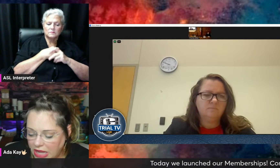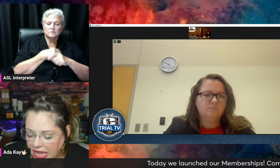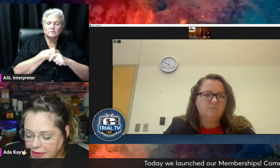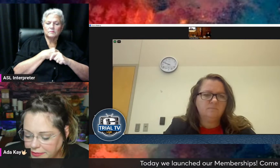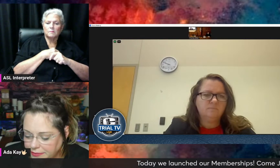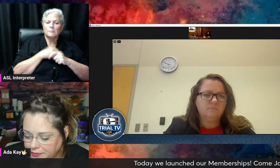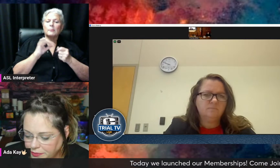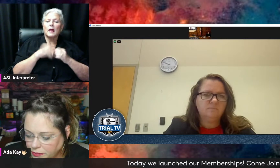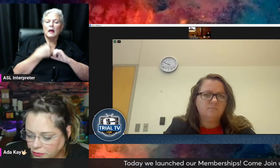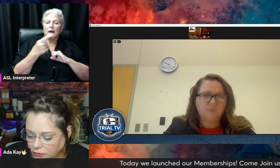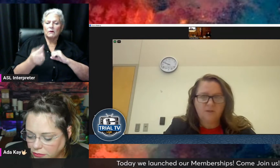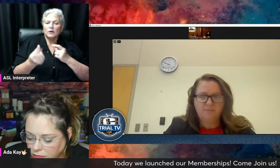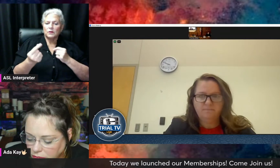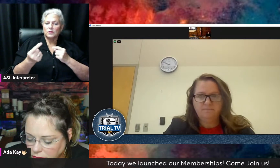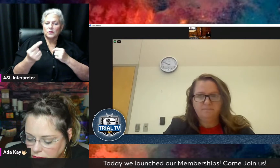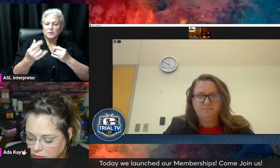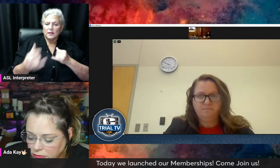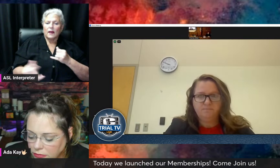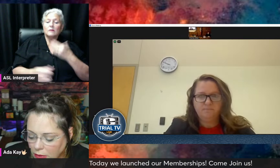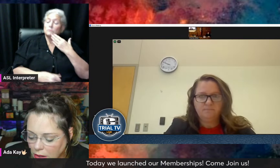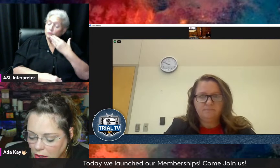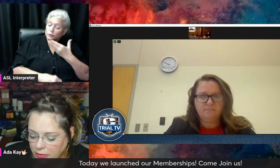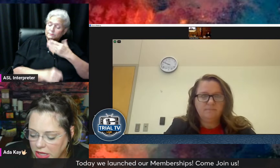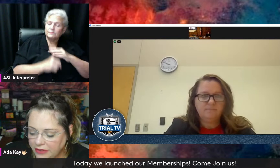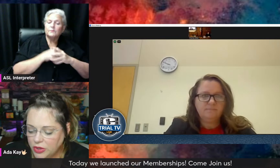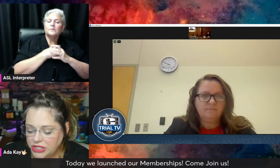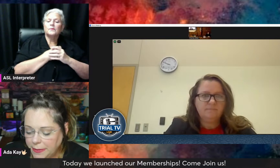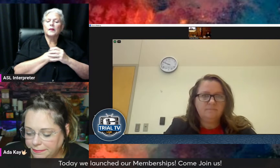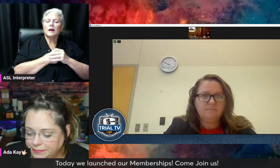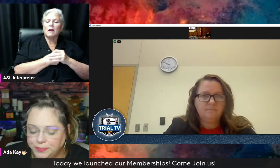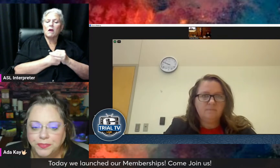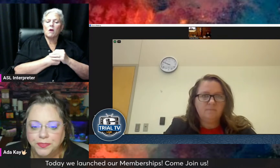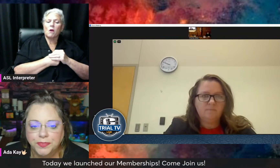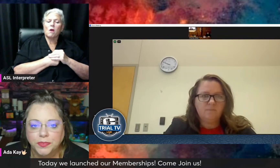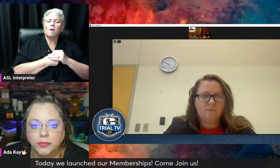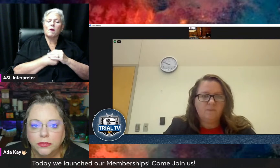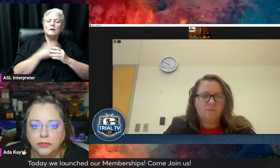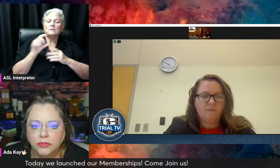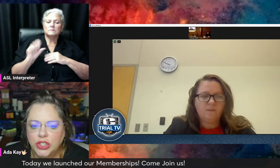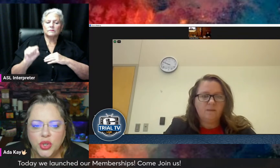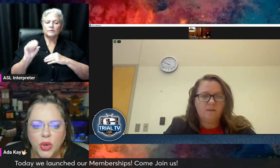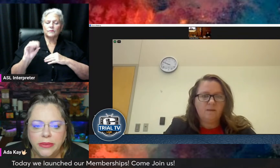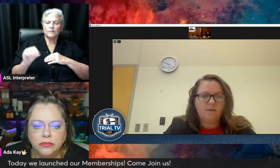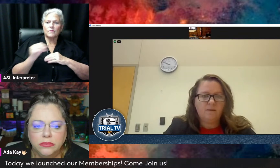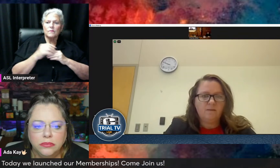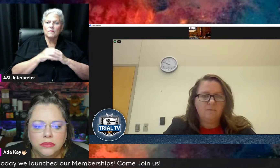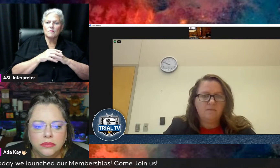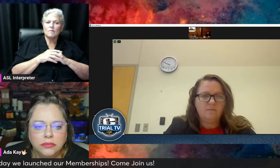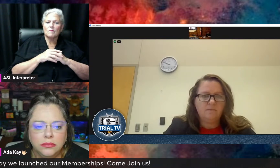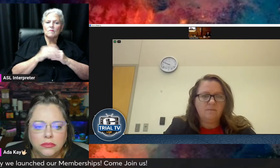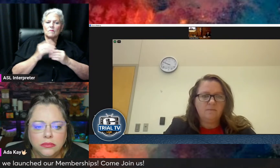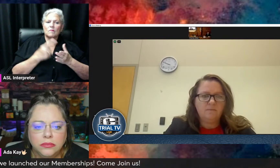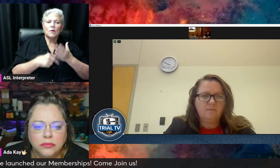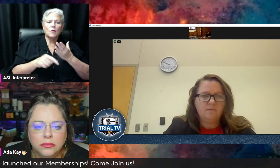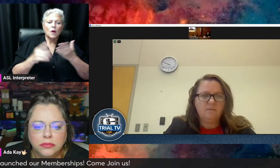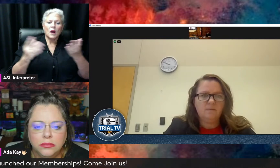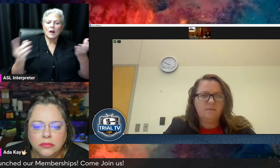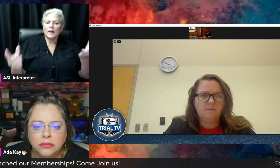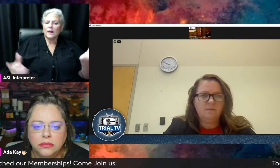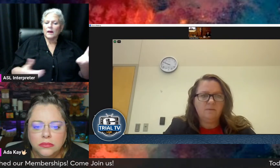How you doing today? Good. Good. So, what is